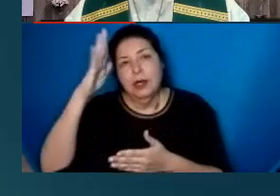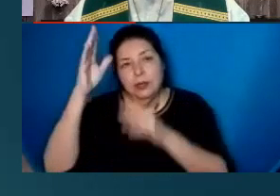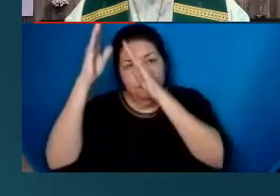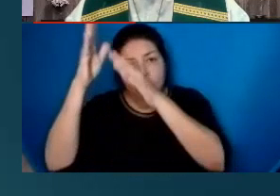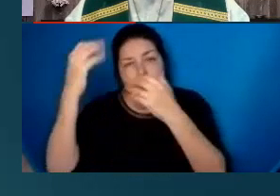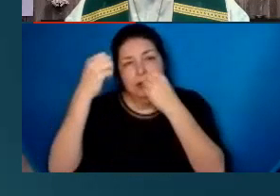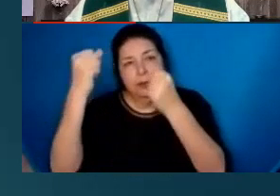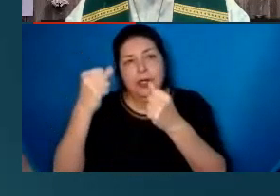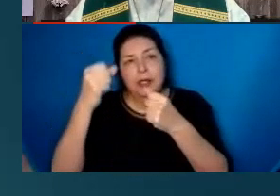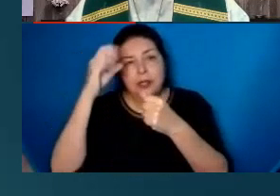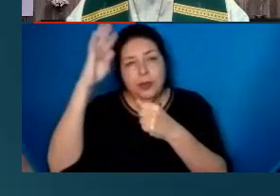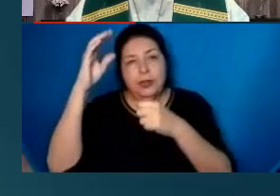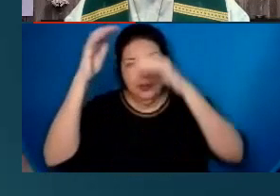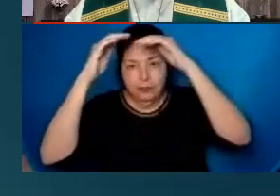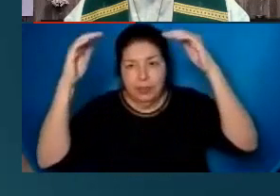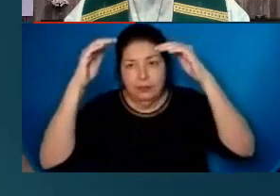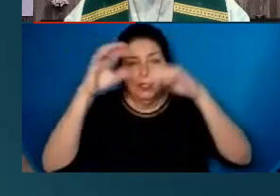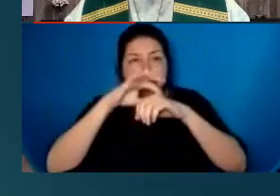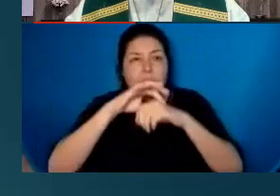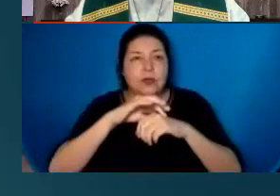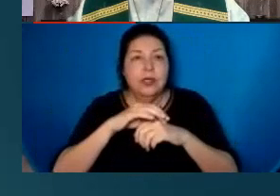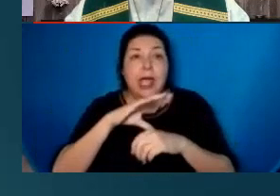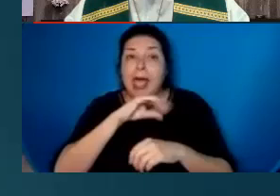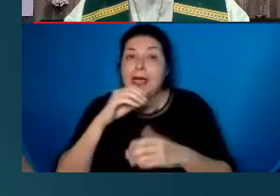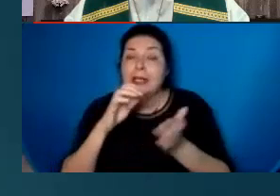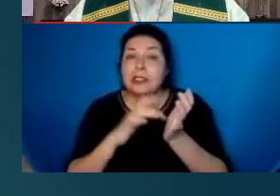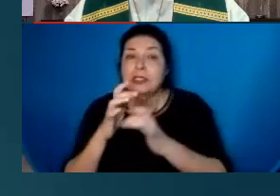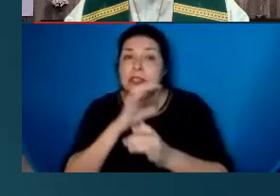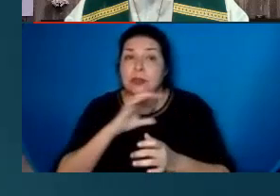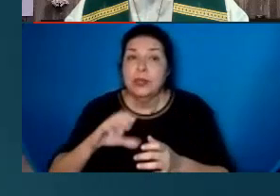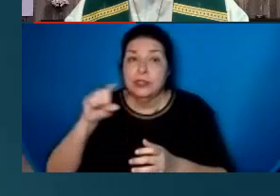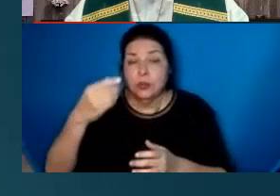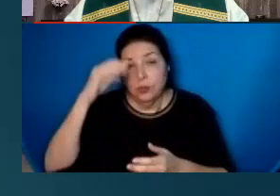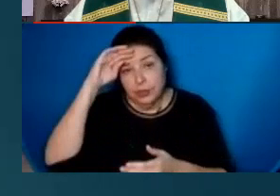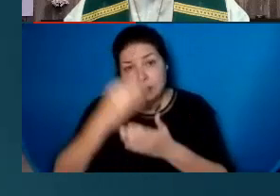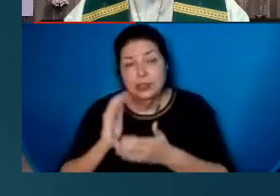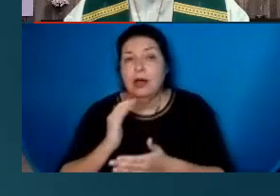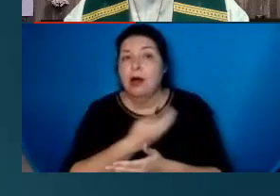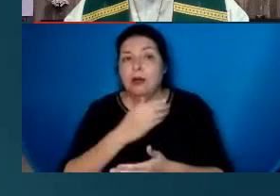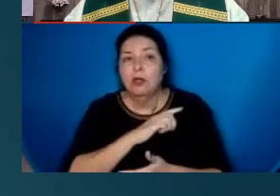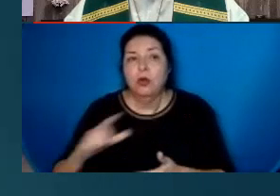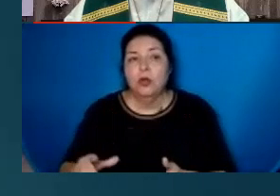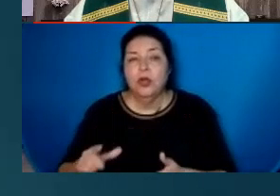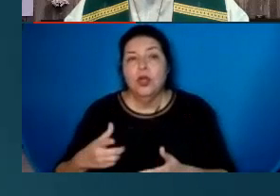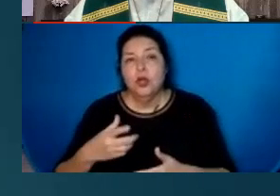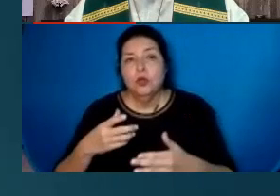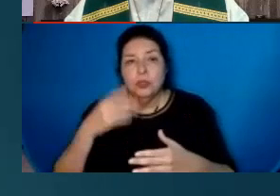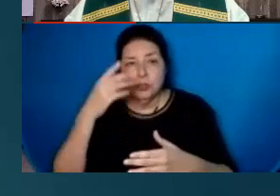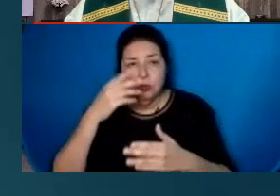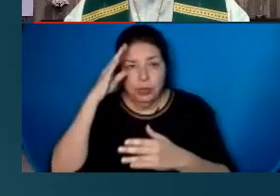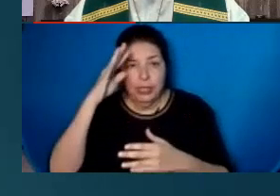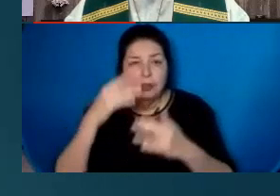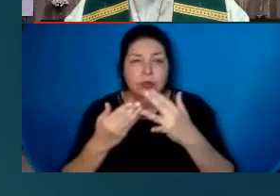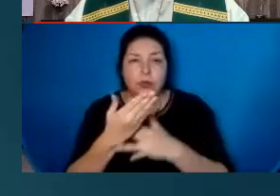Almighty, maker of heaven and earth, and in Jesus Christ, his only Son, our Lord, who was conceived by the Holy